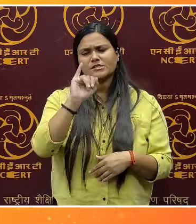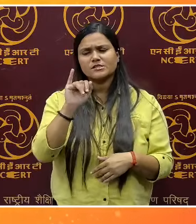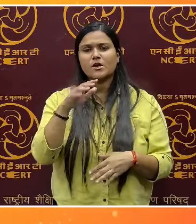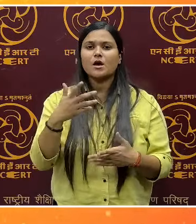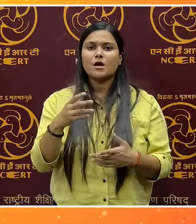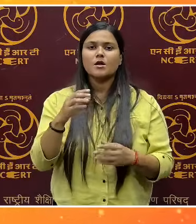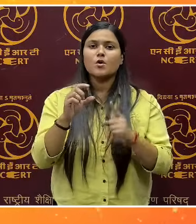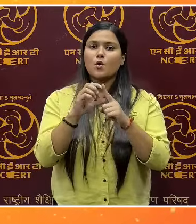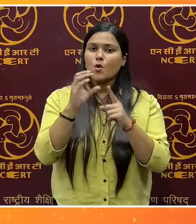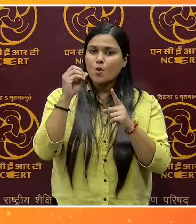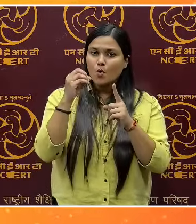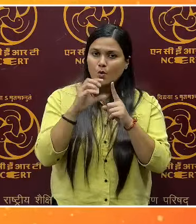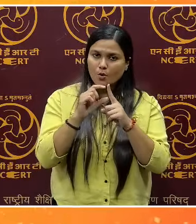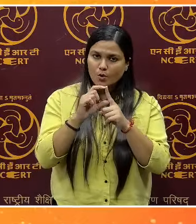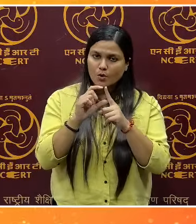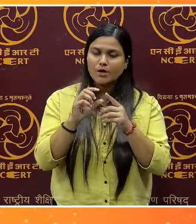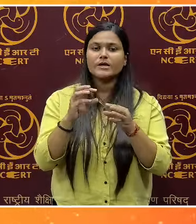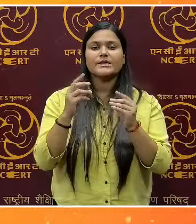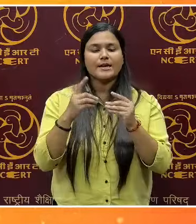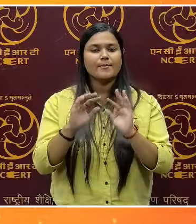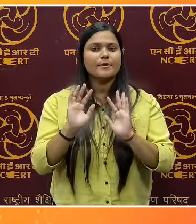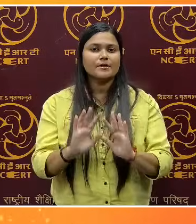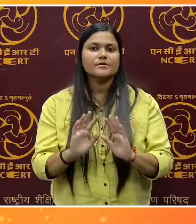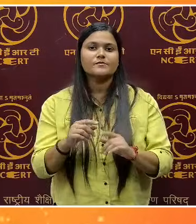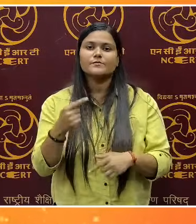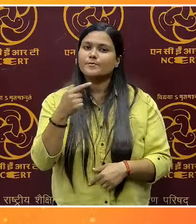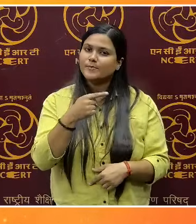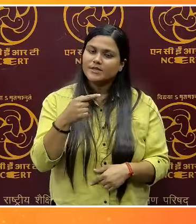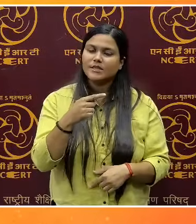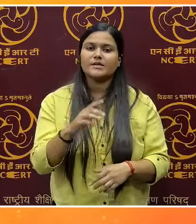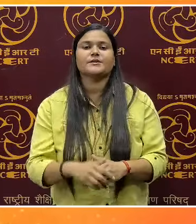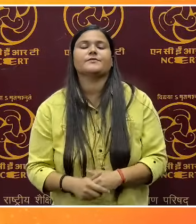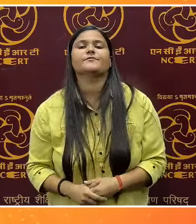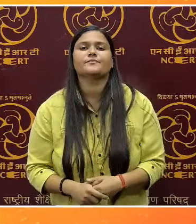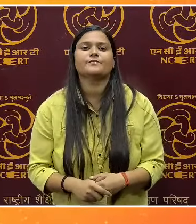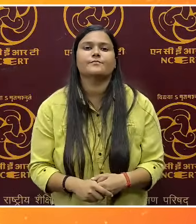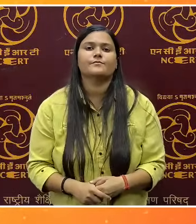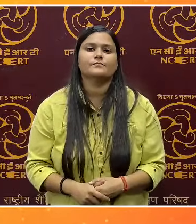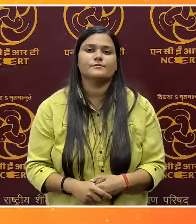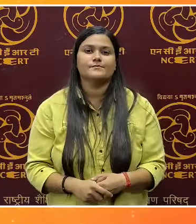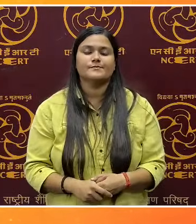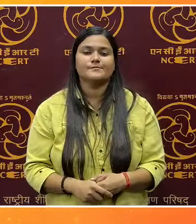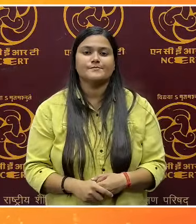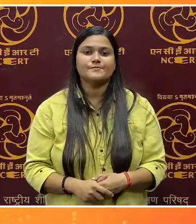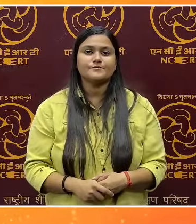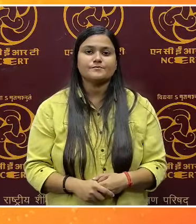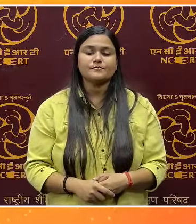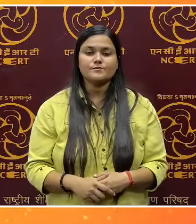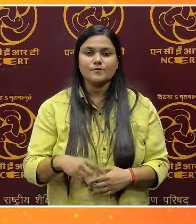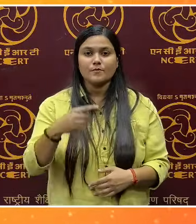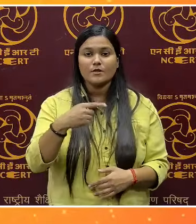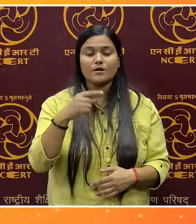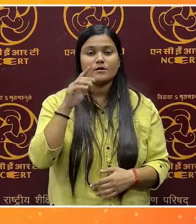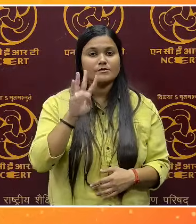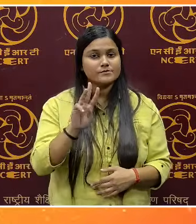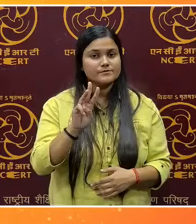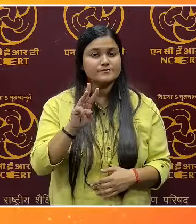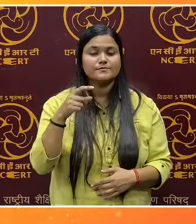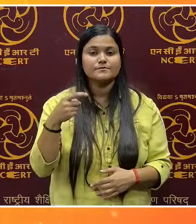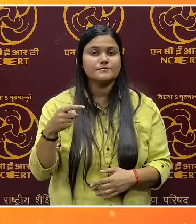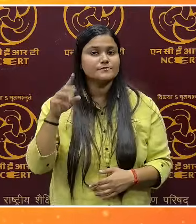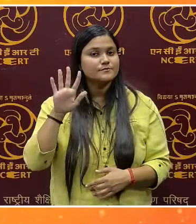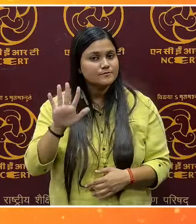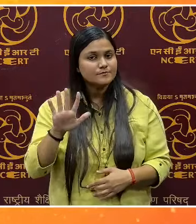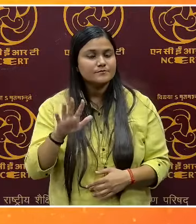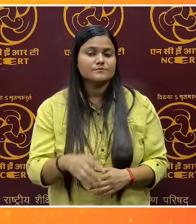number, negative number, yes, I will always have answer in negative. Okay. Minus 2 raised to 5 into